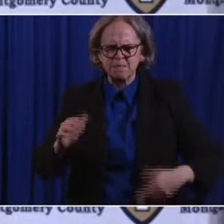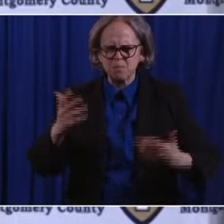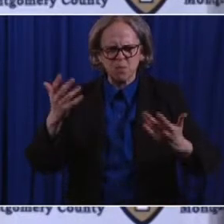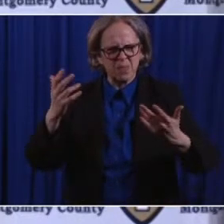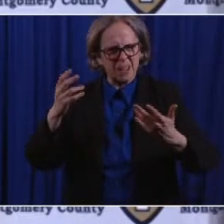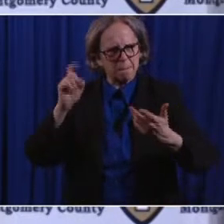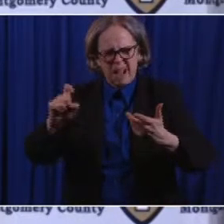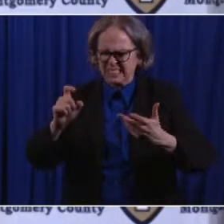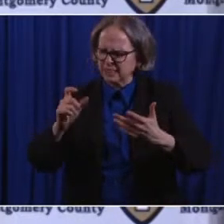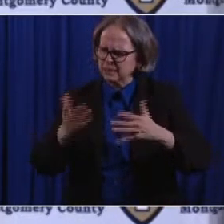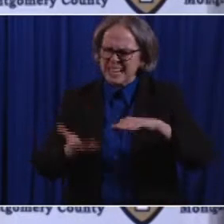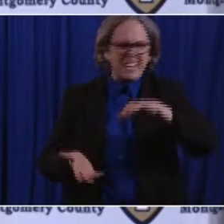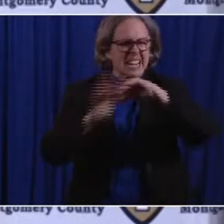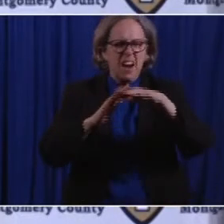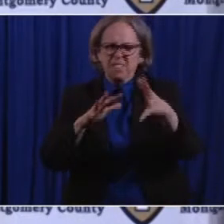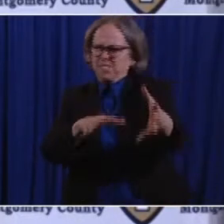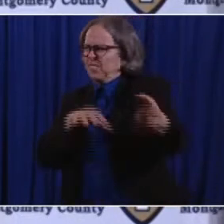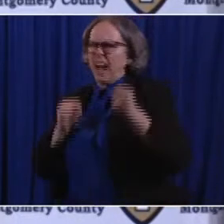And so that's why